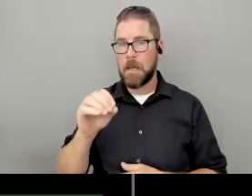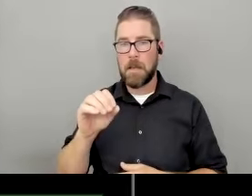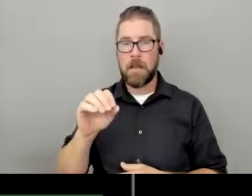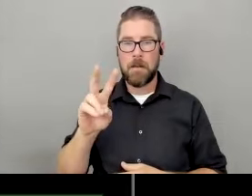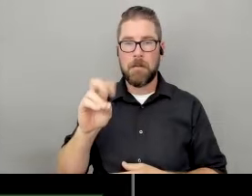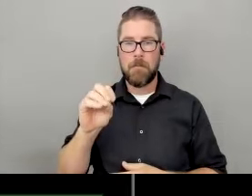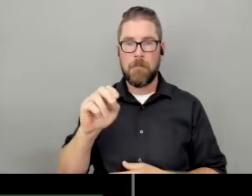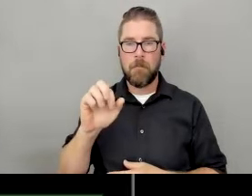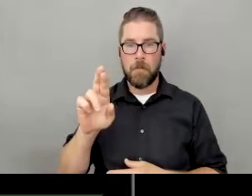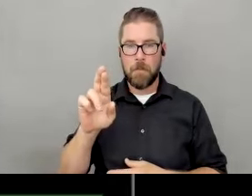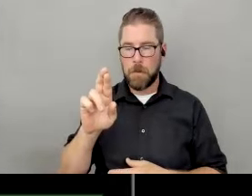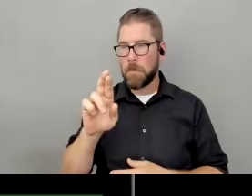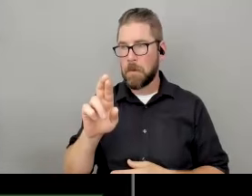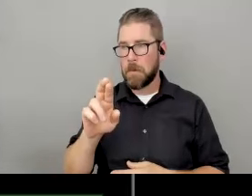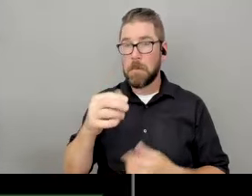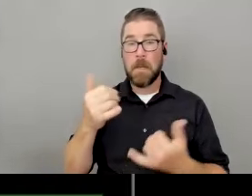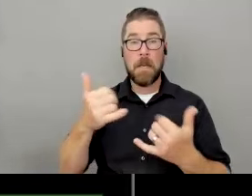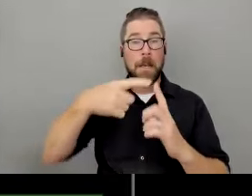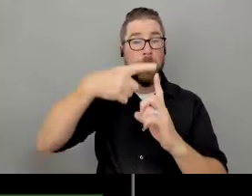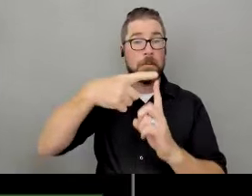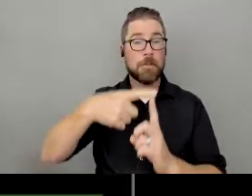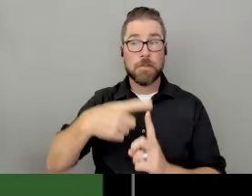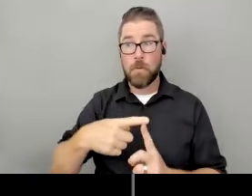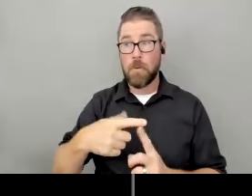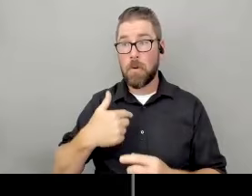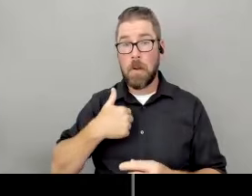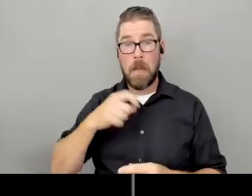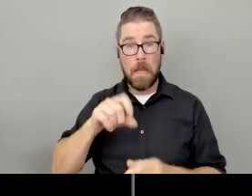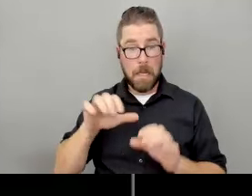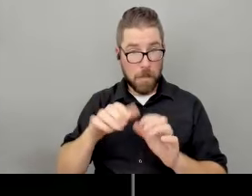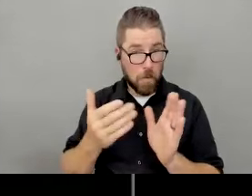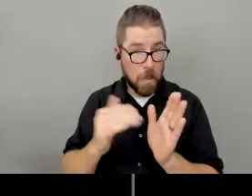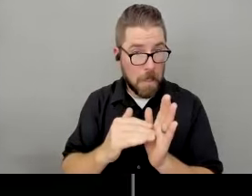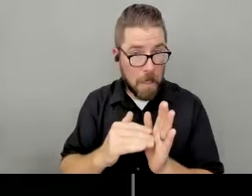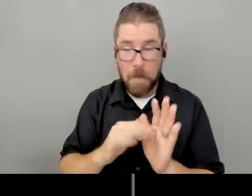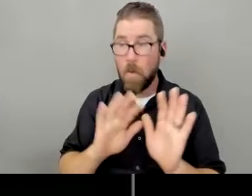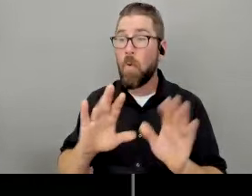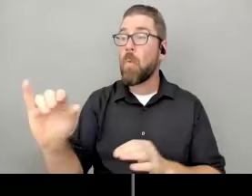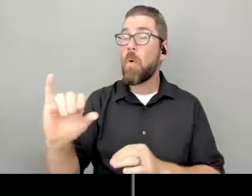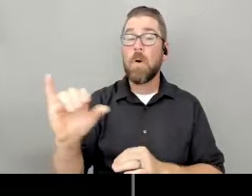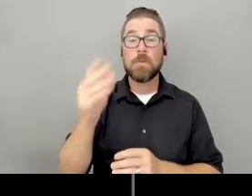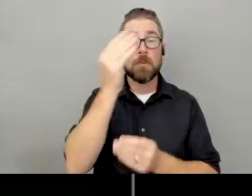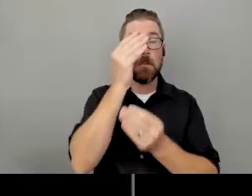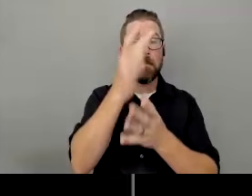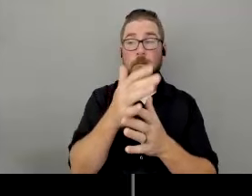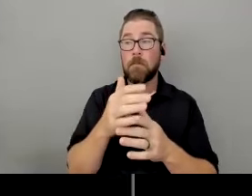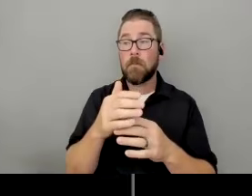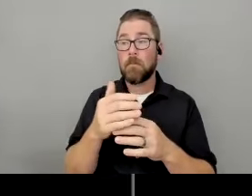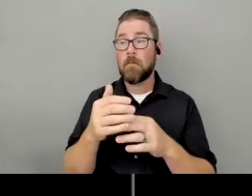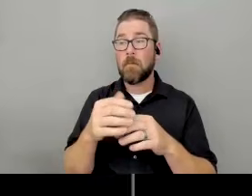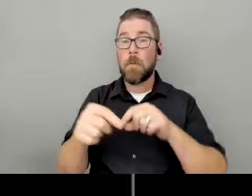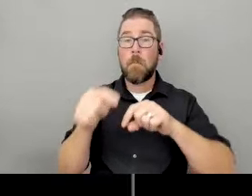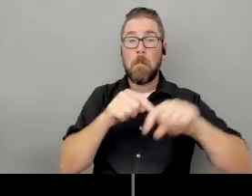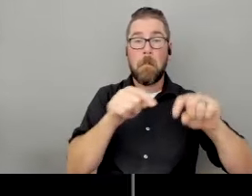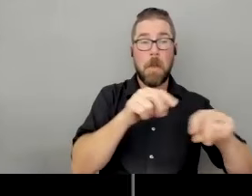Then it gives me a score, even though I had to redo them. Now, repeatability is absolutely